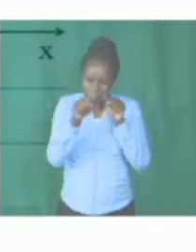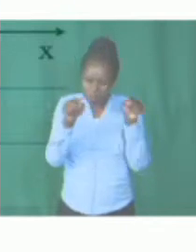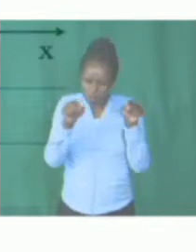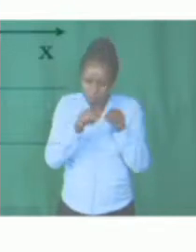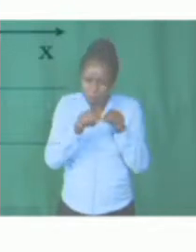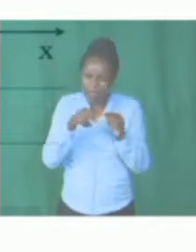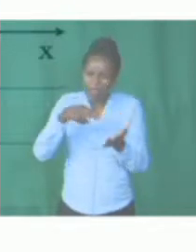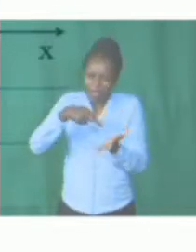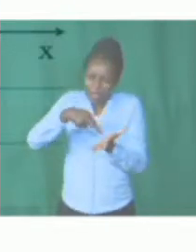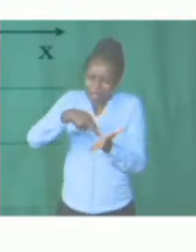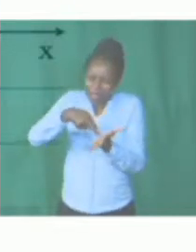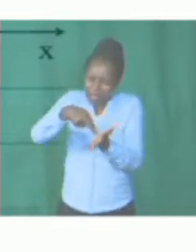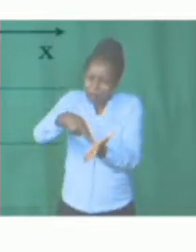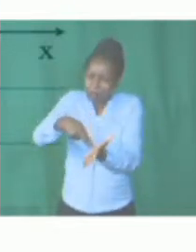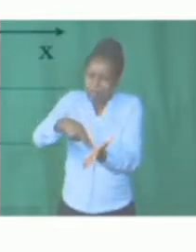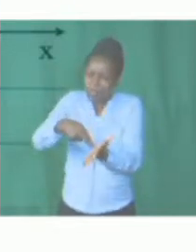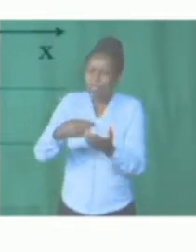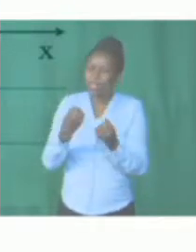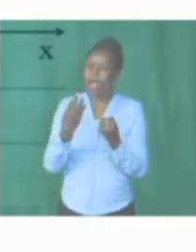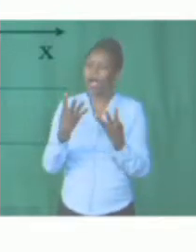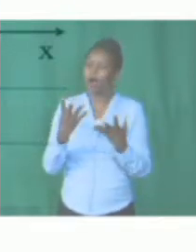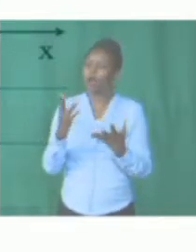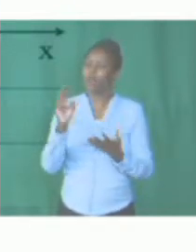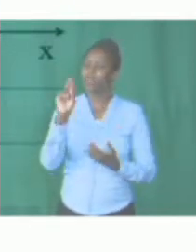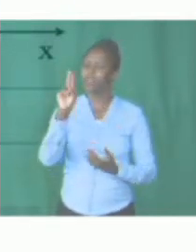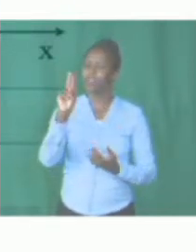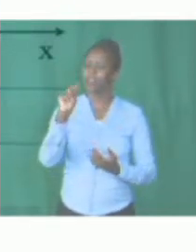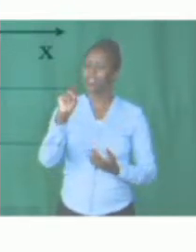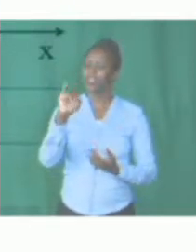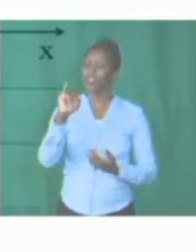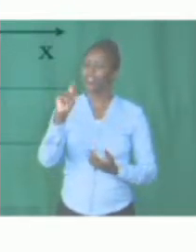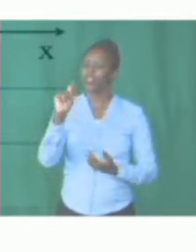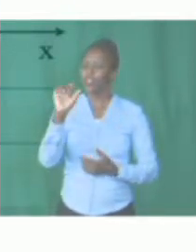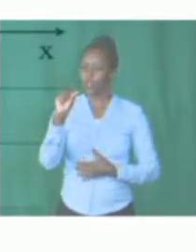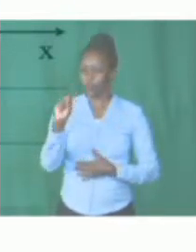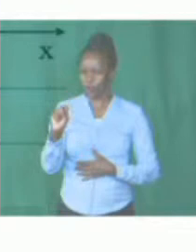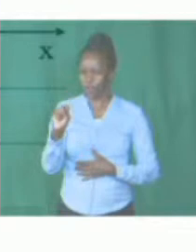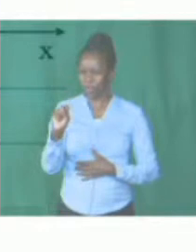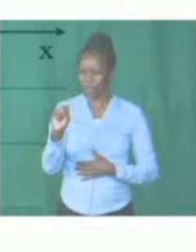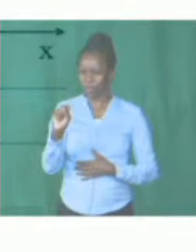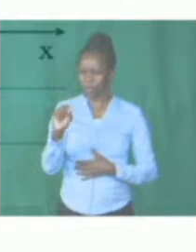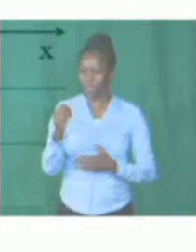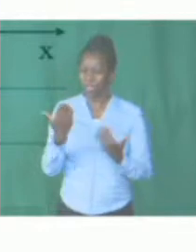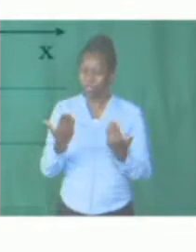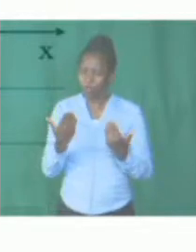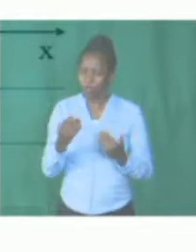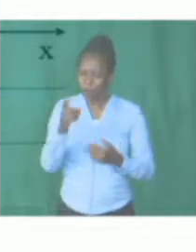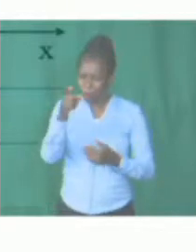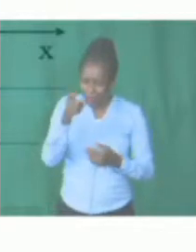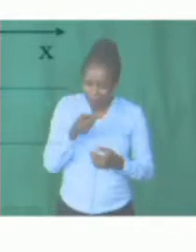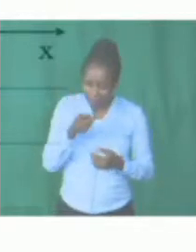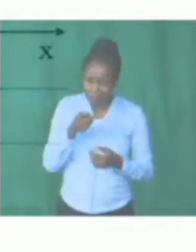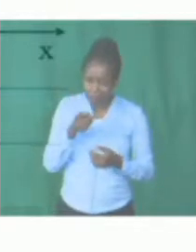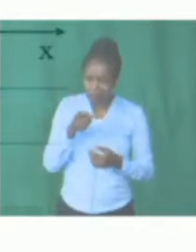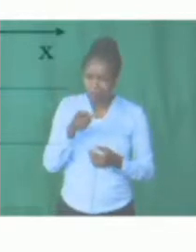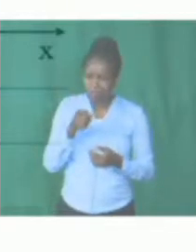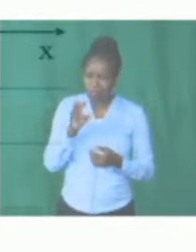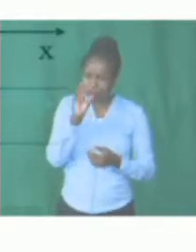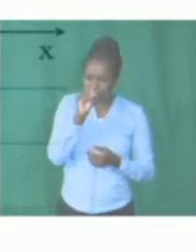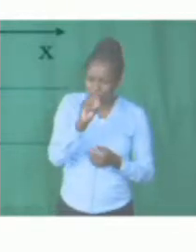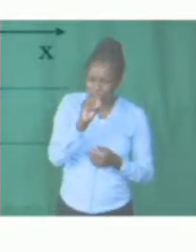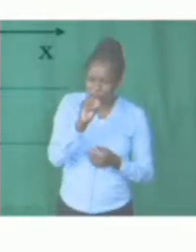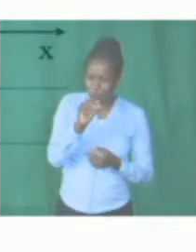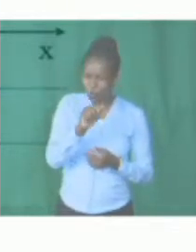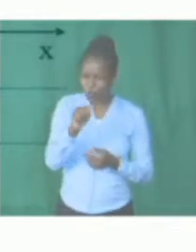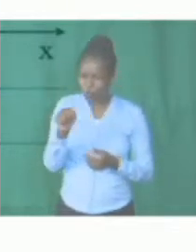represents. Okay, how many units does each square represent? So you can come here, check from your x-axis from 0 to 1. To